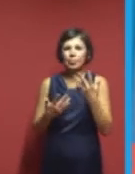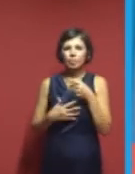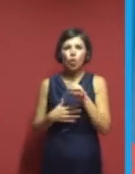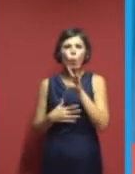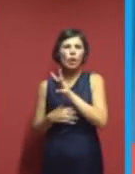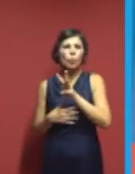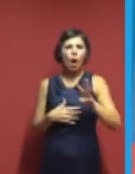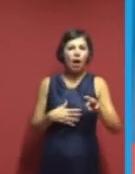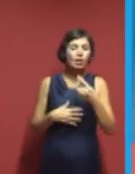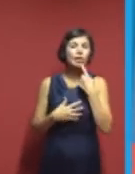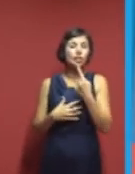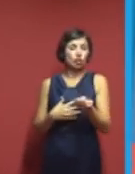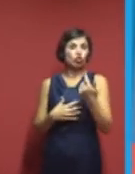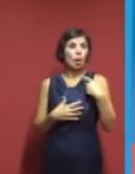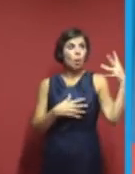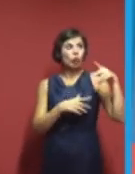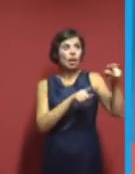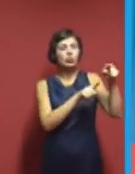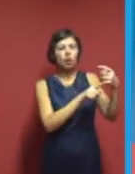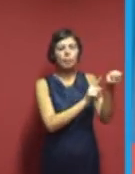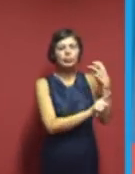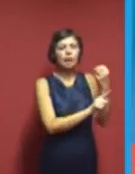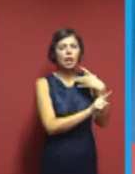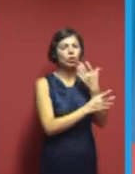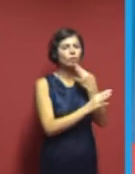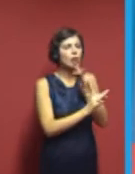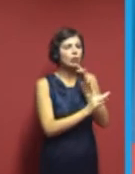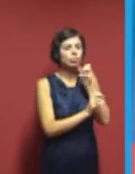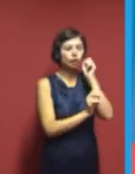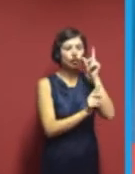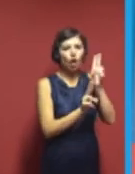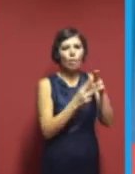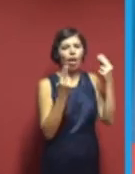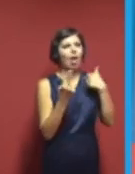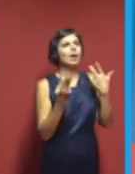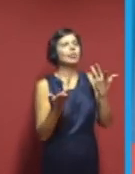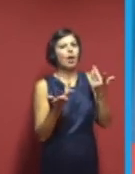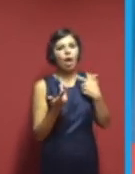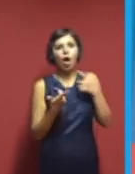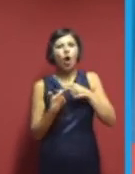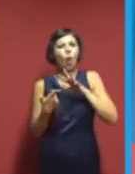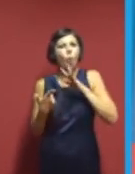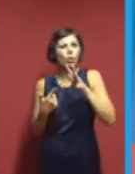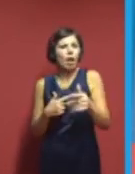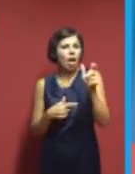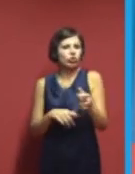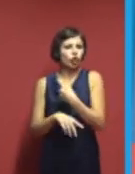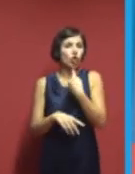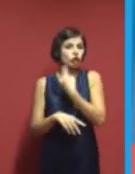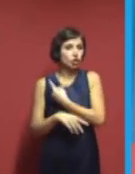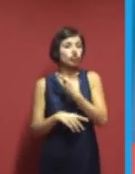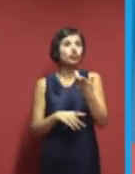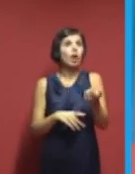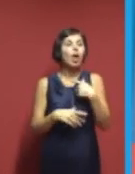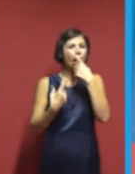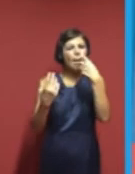the CEO of Amazon, used to get so engrossed in his activities at Montessori that teachers would literally have to pick him up and move